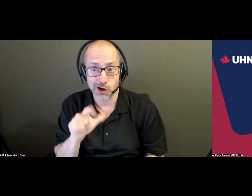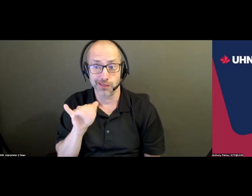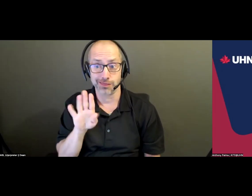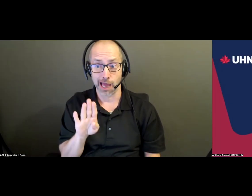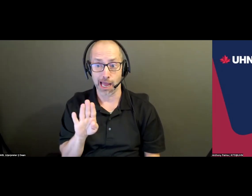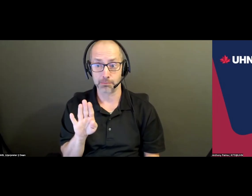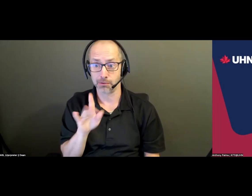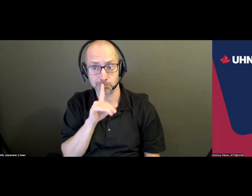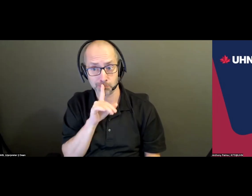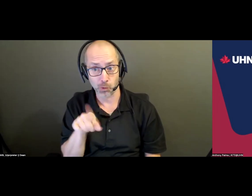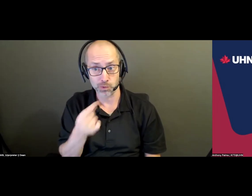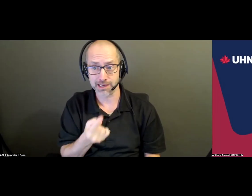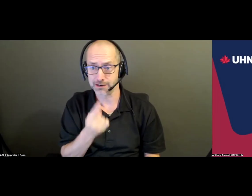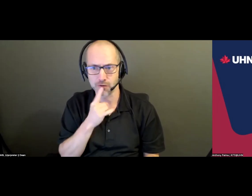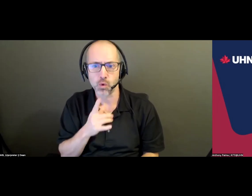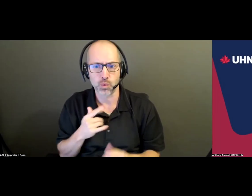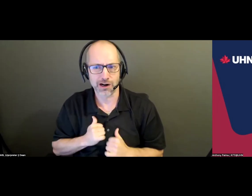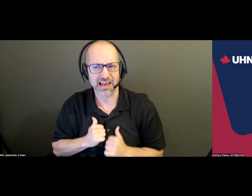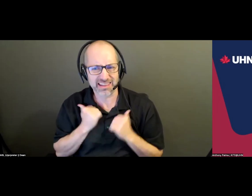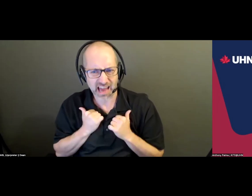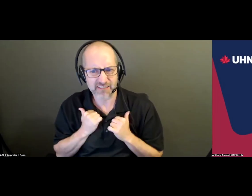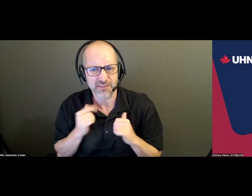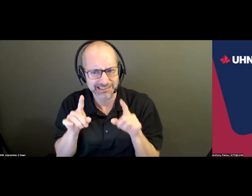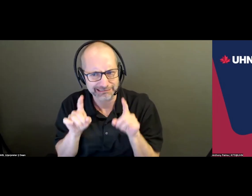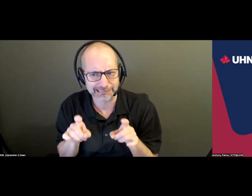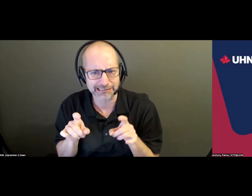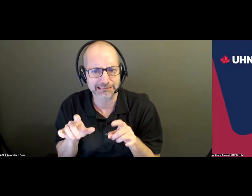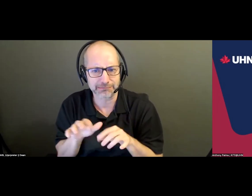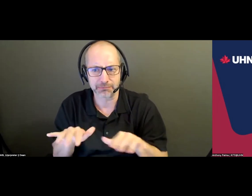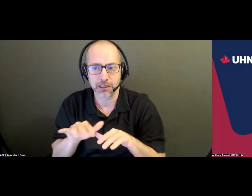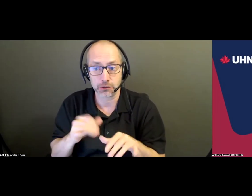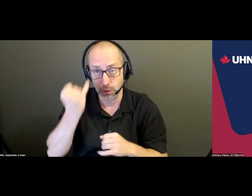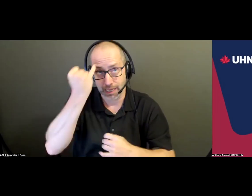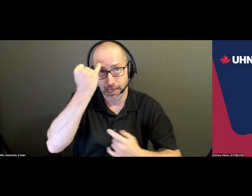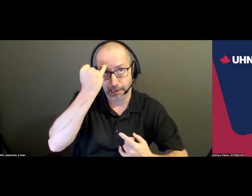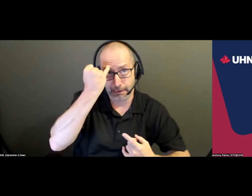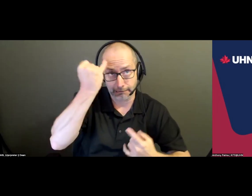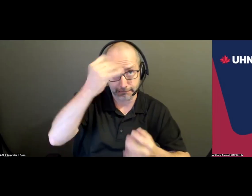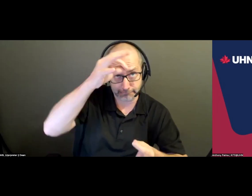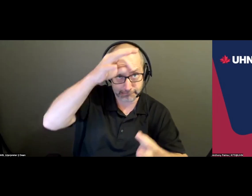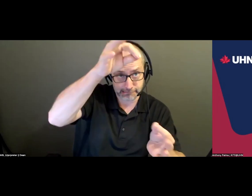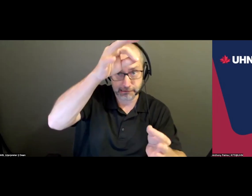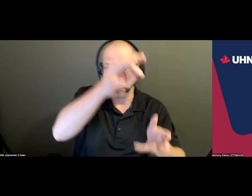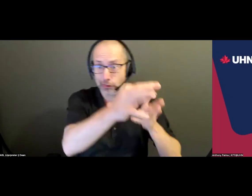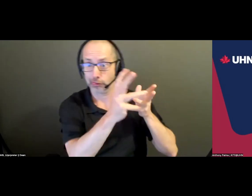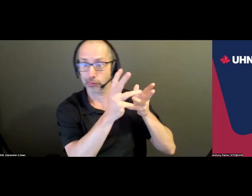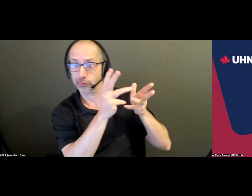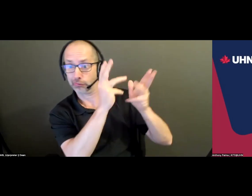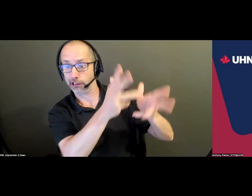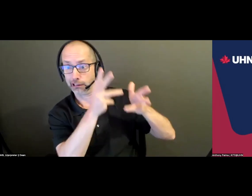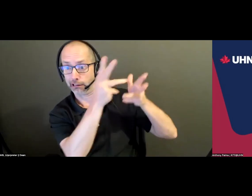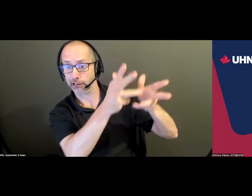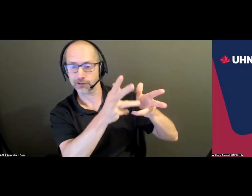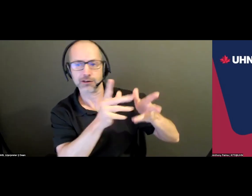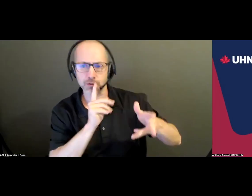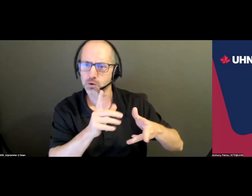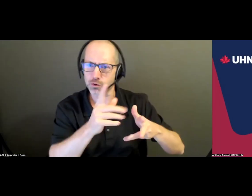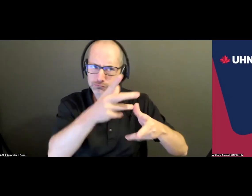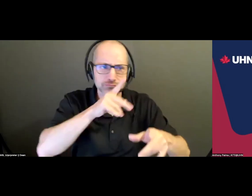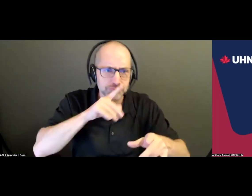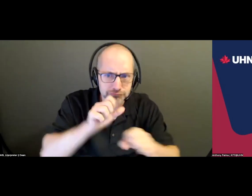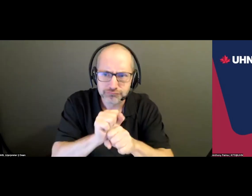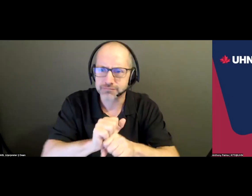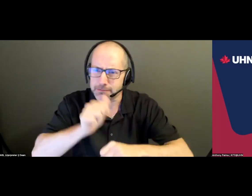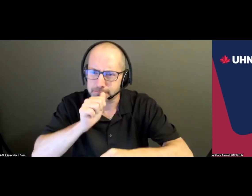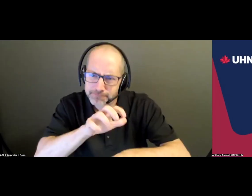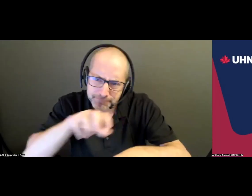a living test bed. Ideas don't sit on the shelf. They're validated with real patients,